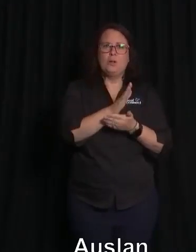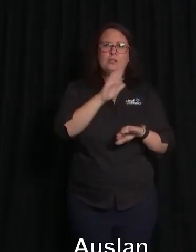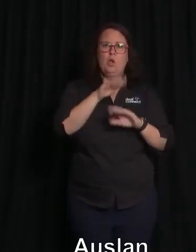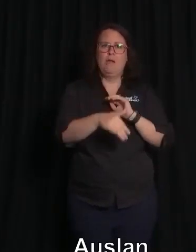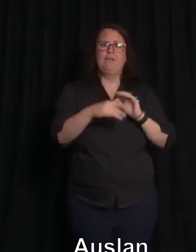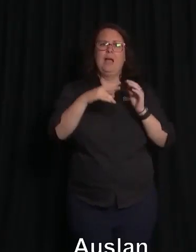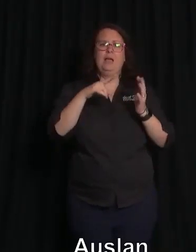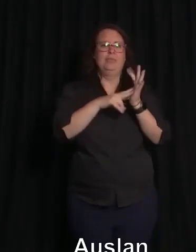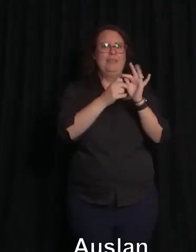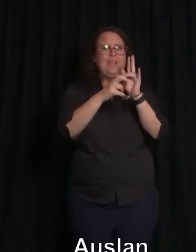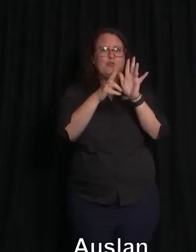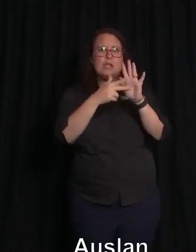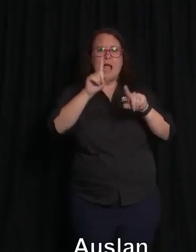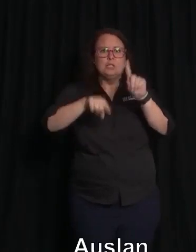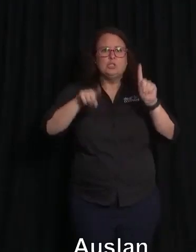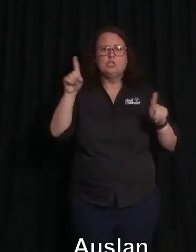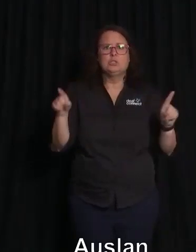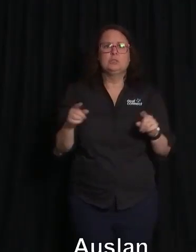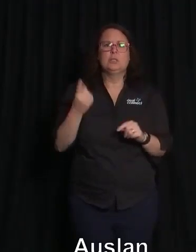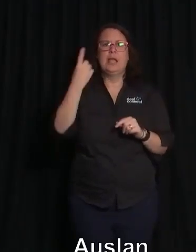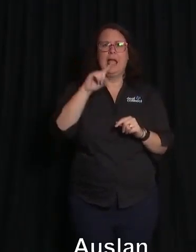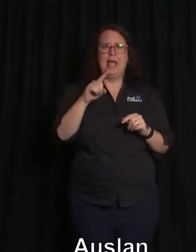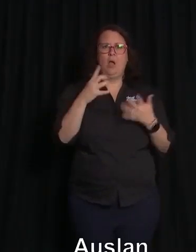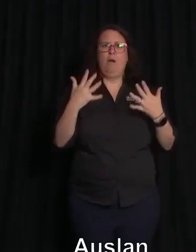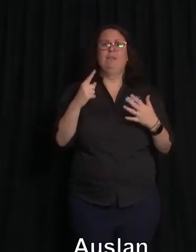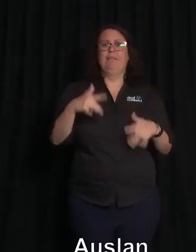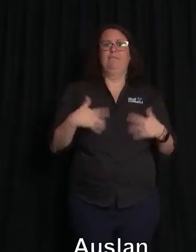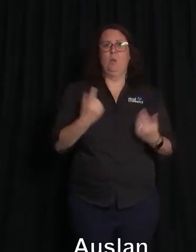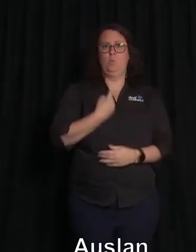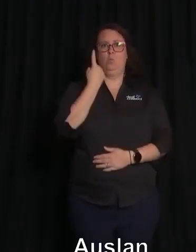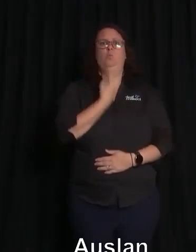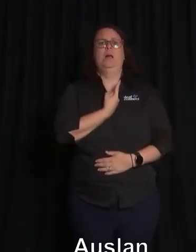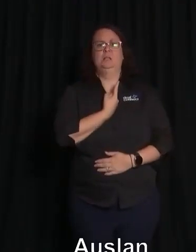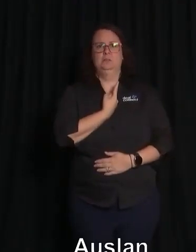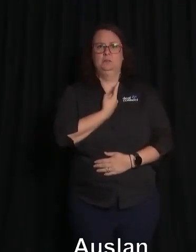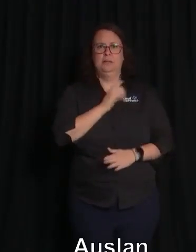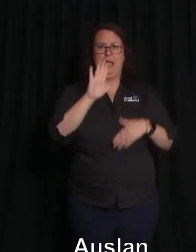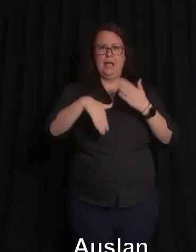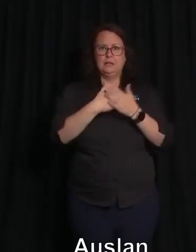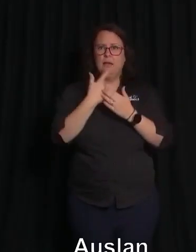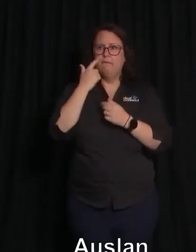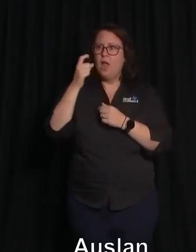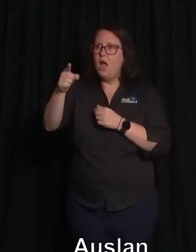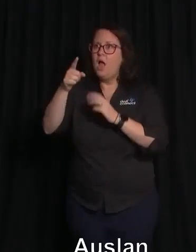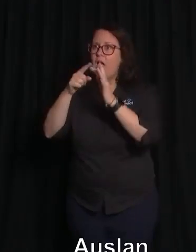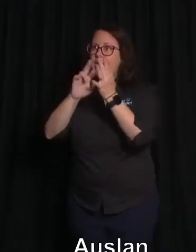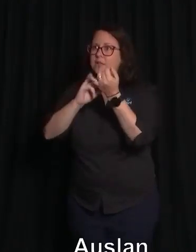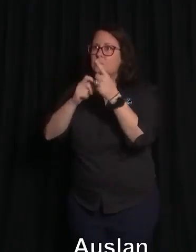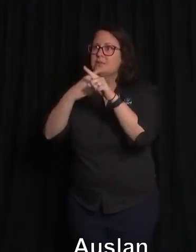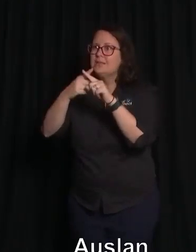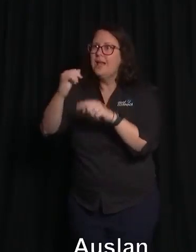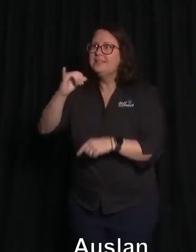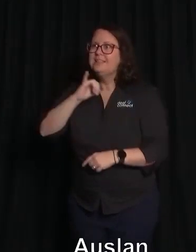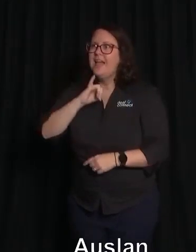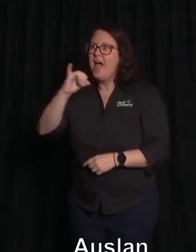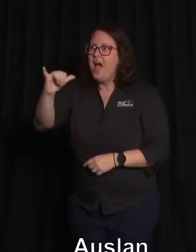variation, or oftentimes you feel like you are the only one, up until you find people like you. I think up until 22 years of age,